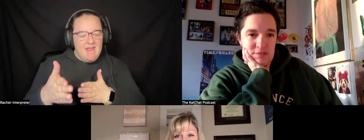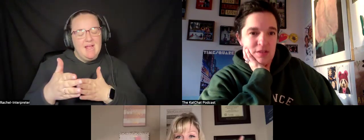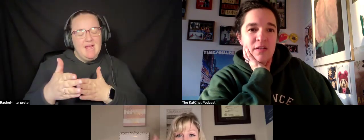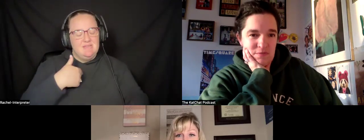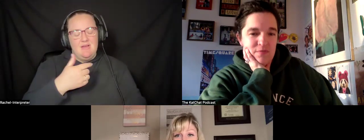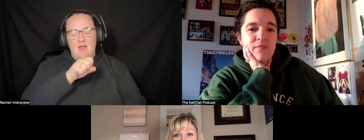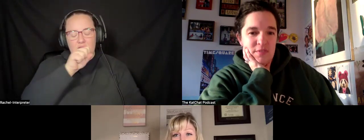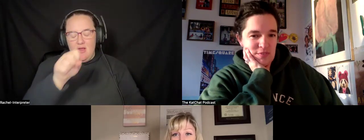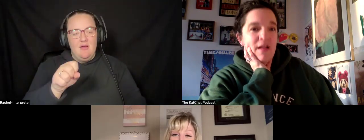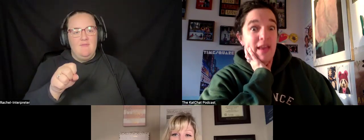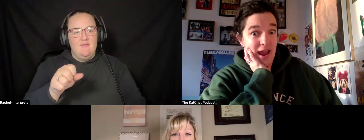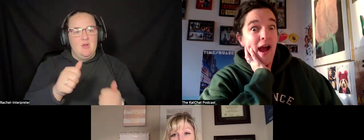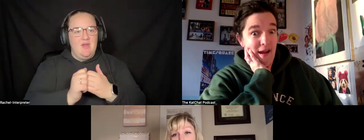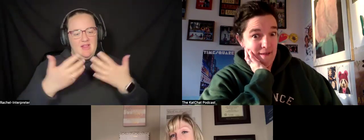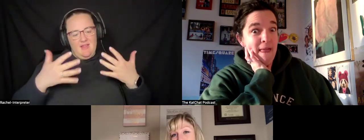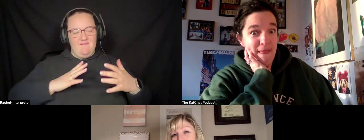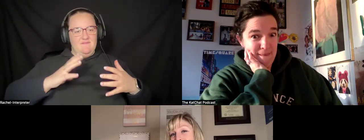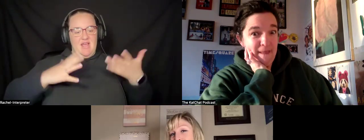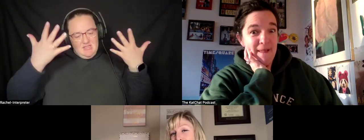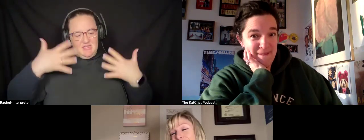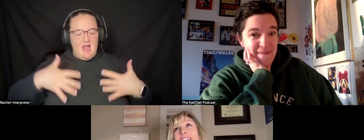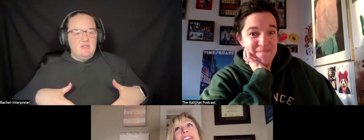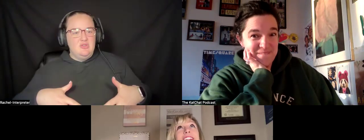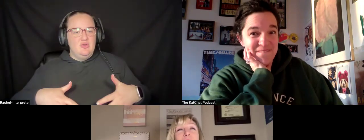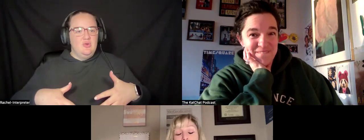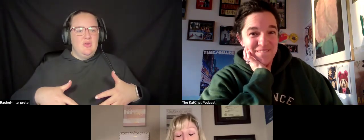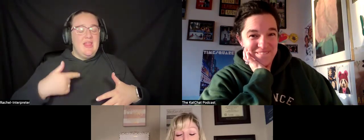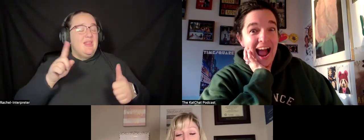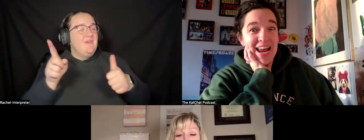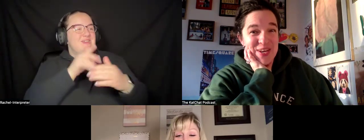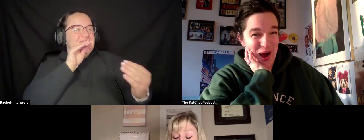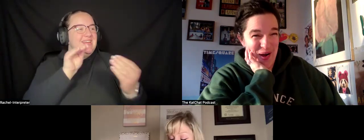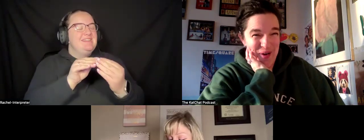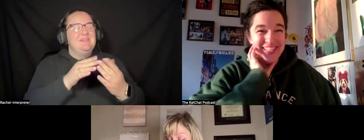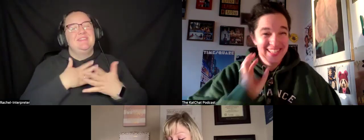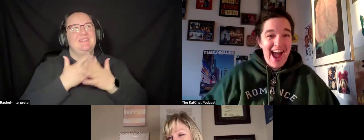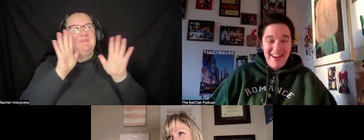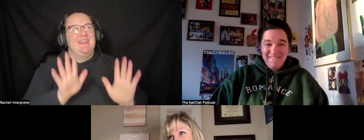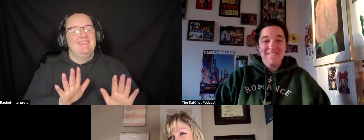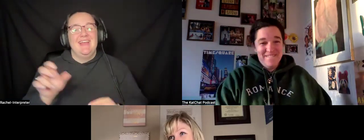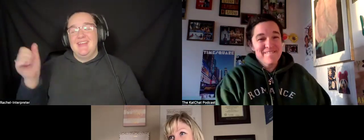year where they had like the masquerade costumes and yeah. they had their first kiss and it was just so I wonderful. know.